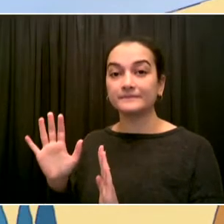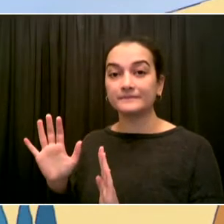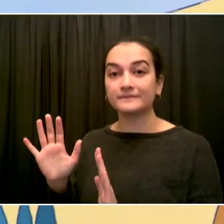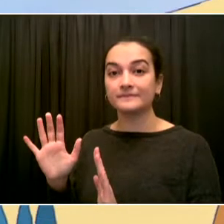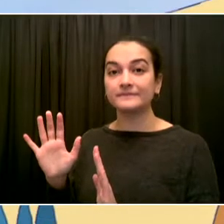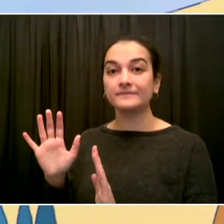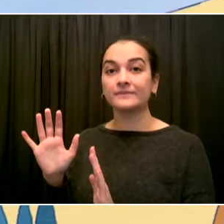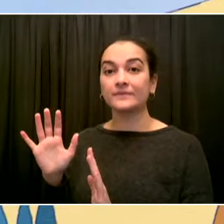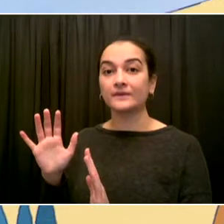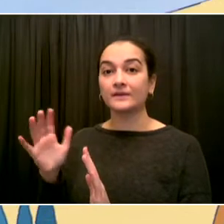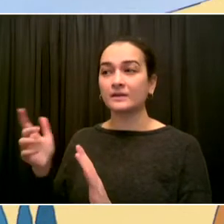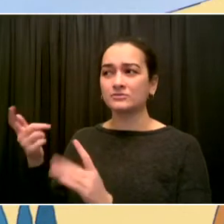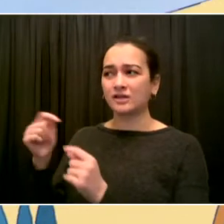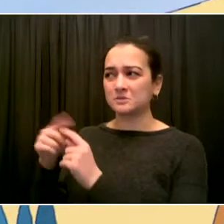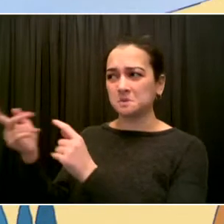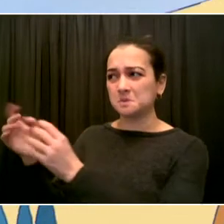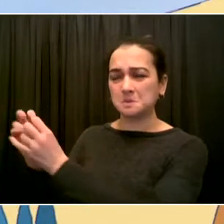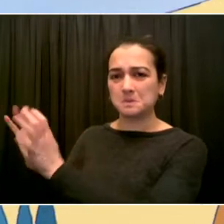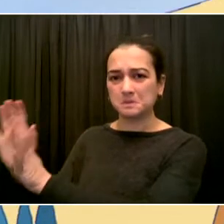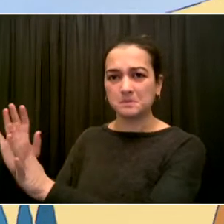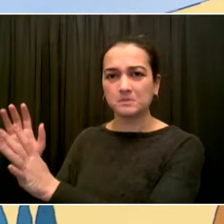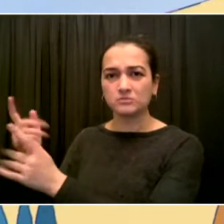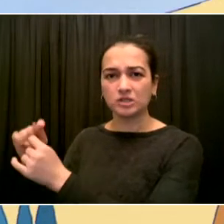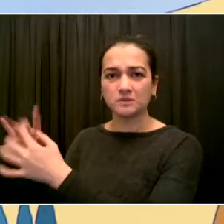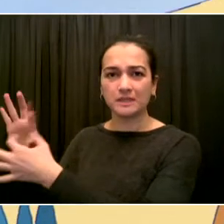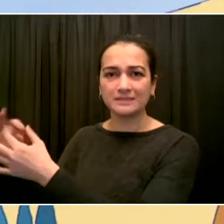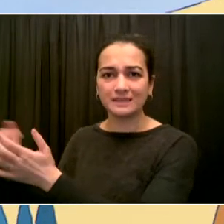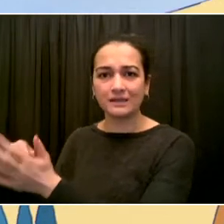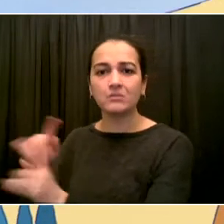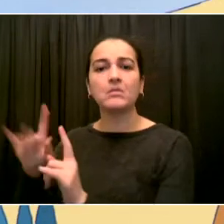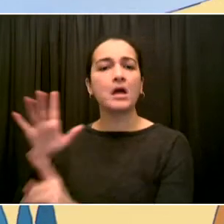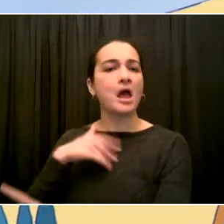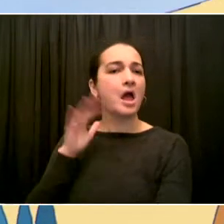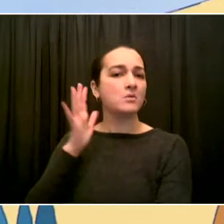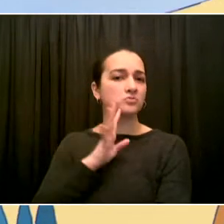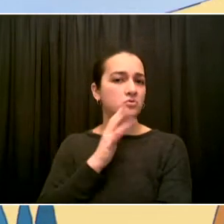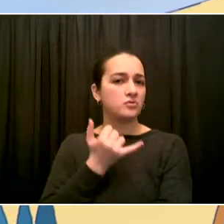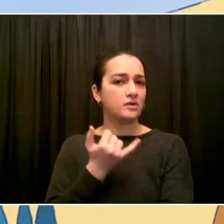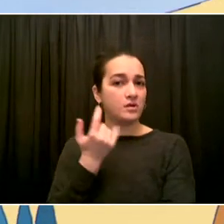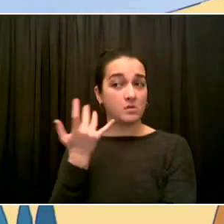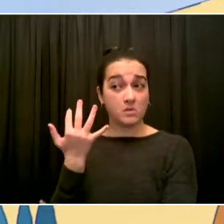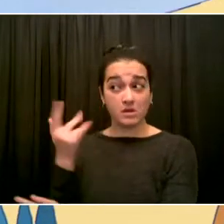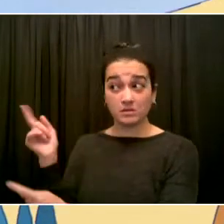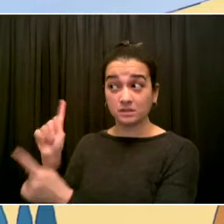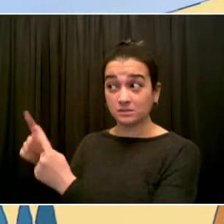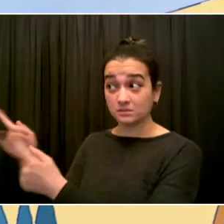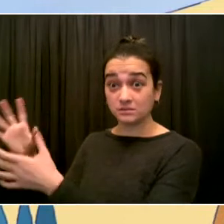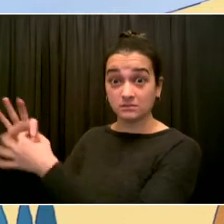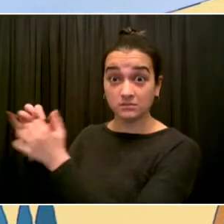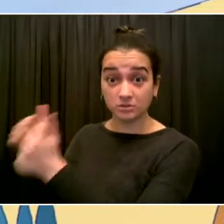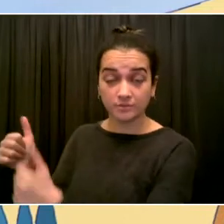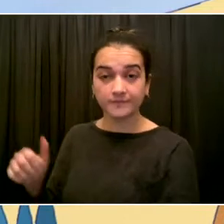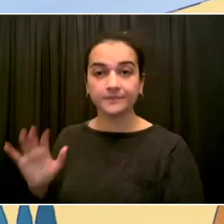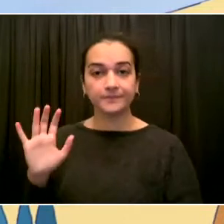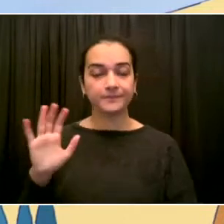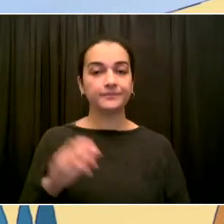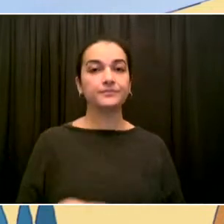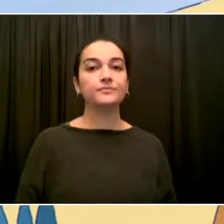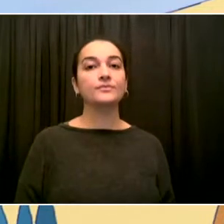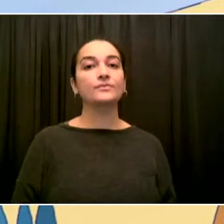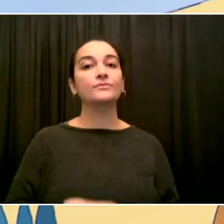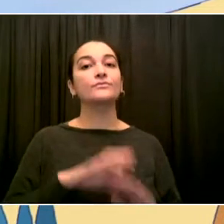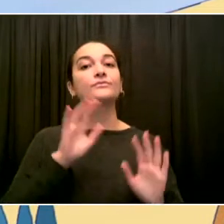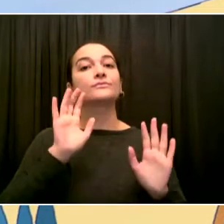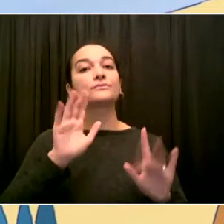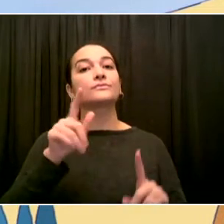meantime and see if we can get her back and confirmed. But again, you got the gist of the most important part.